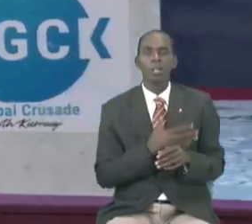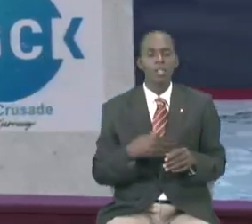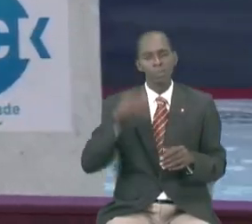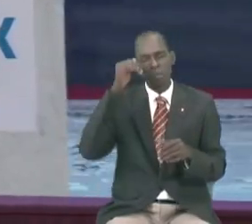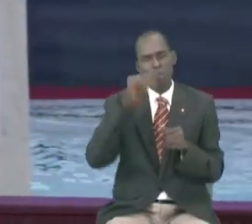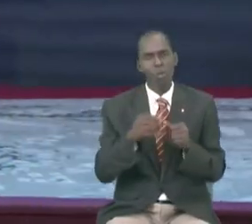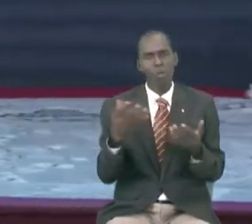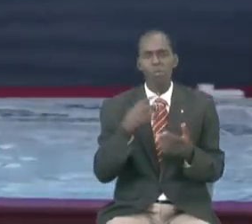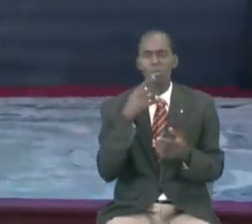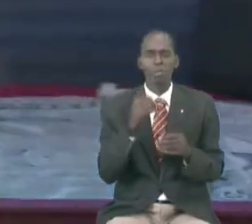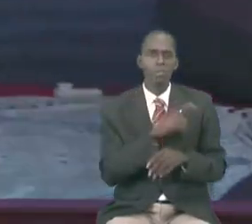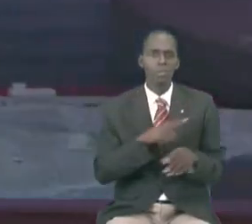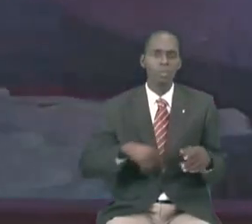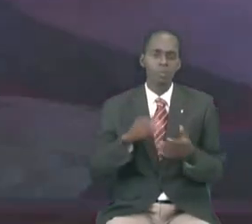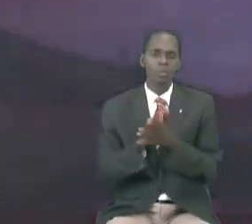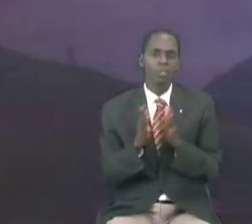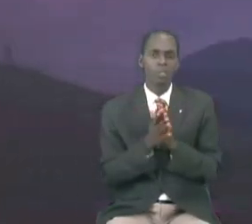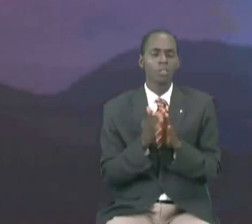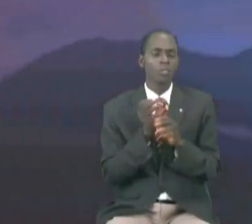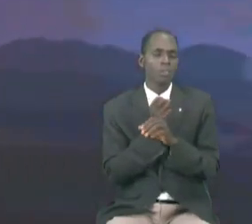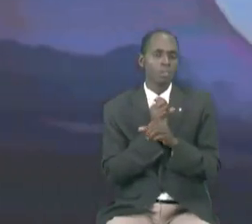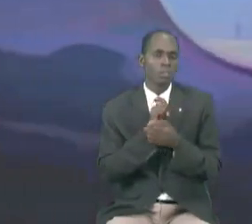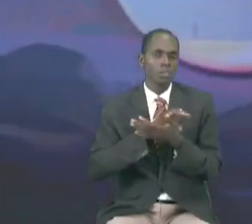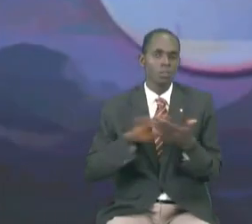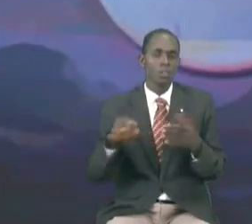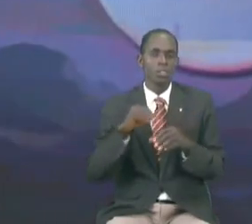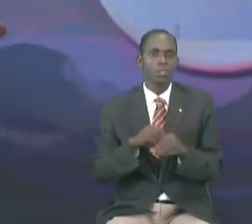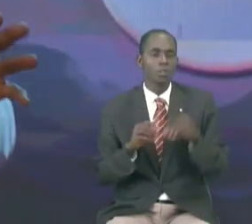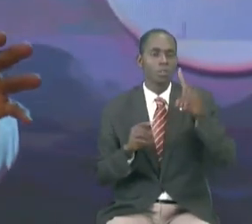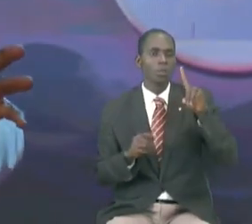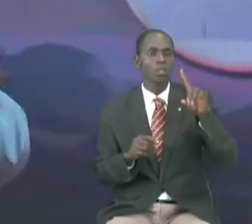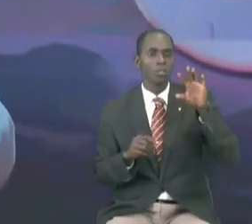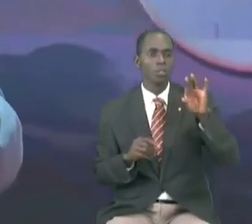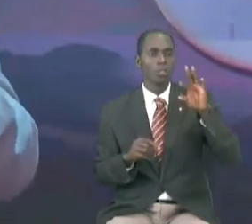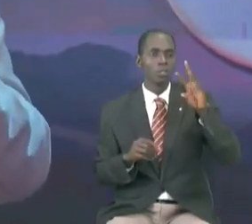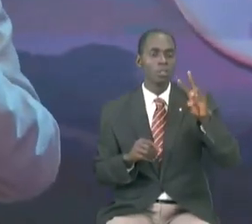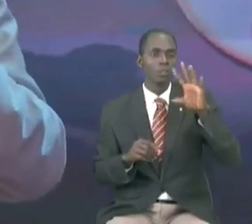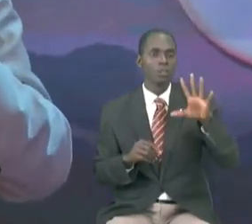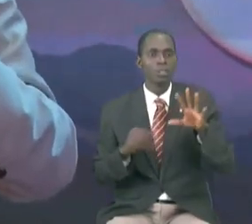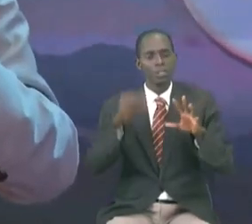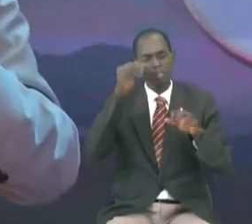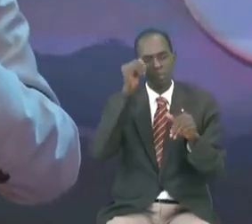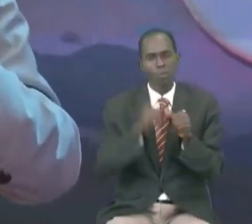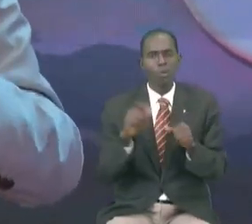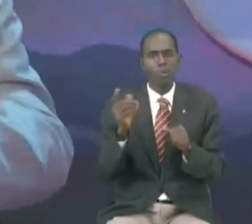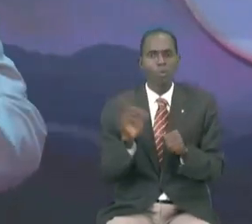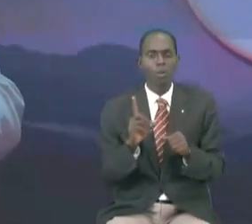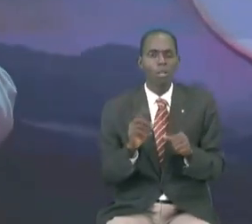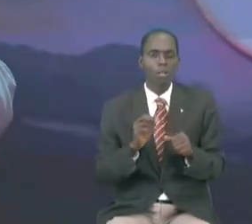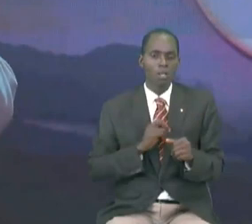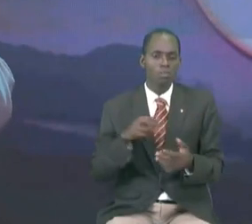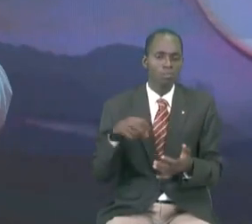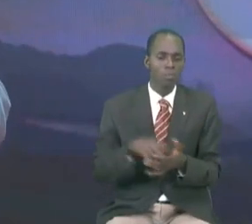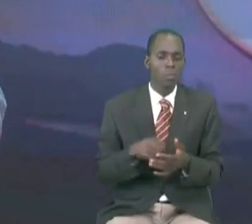see what I was telling the Lord. I had read a Christian message. And then that thing broke my heart.